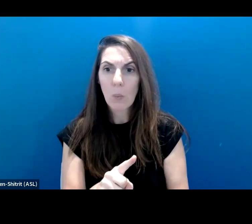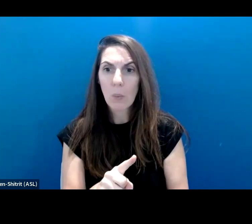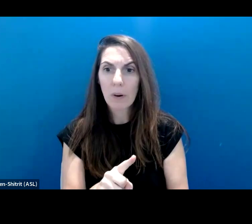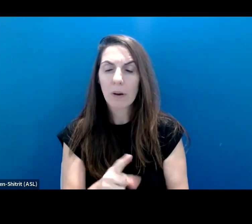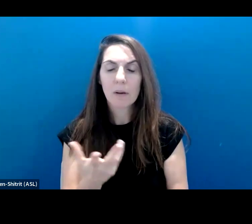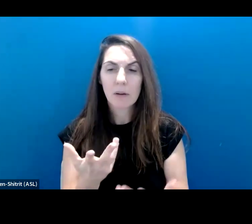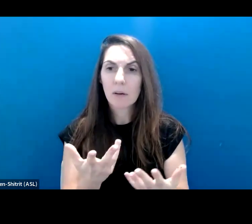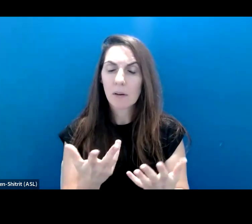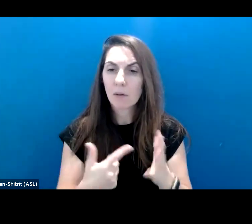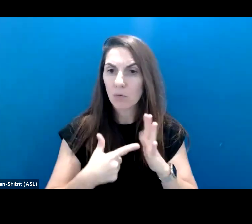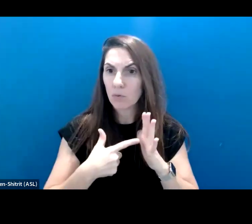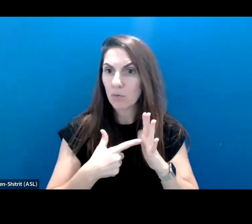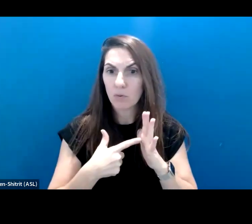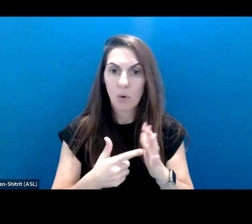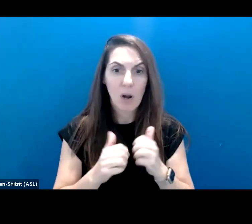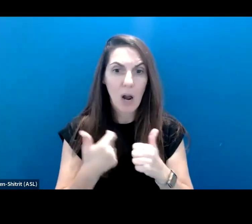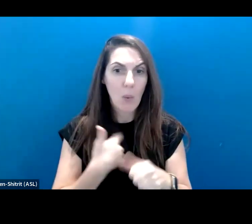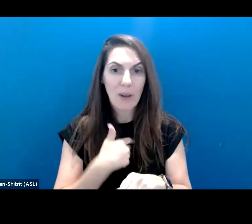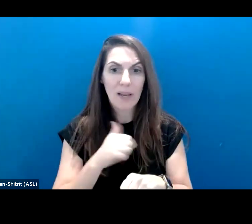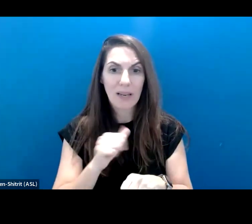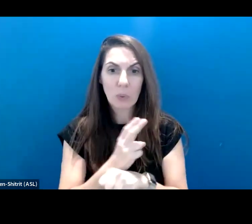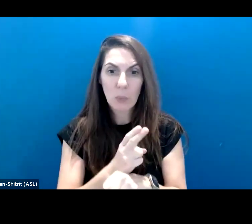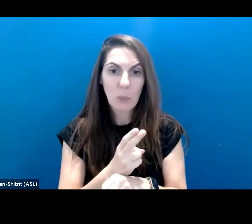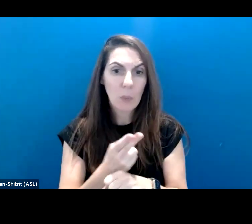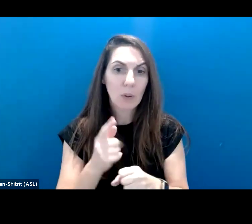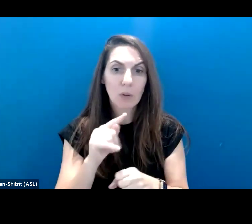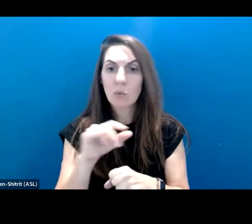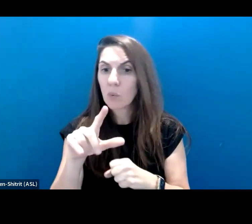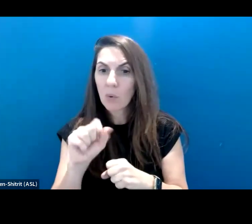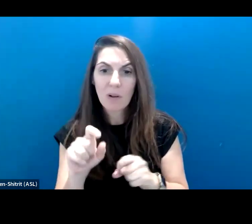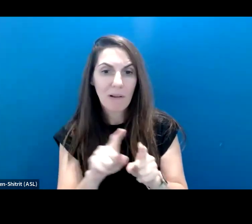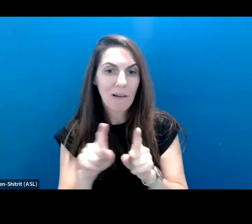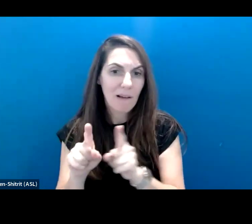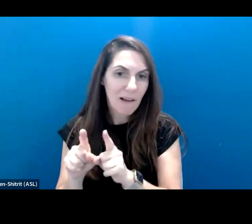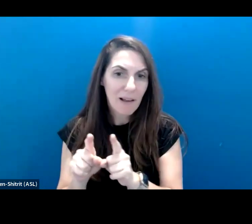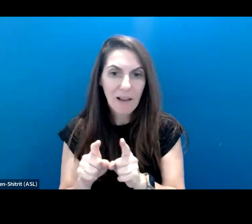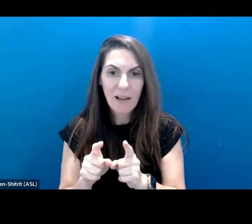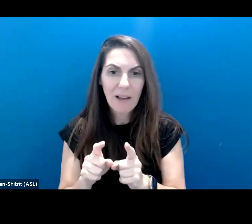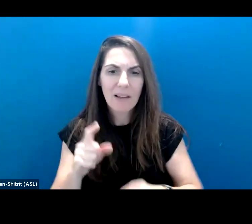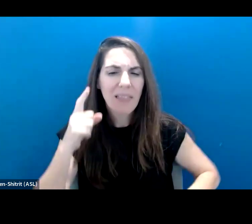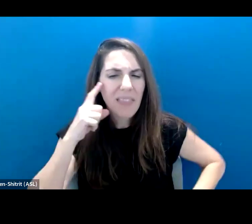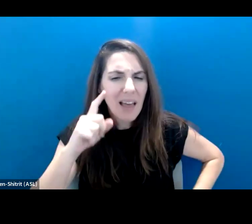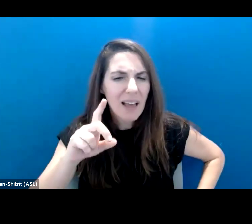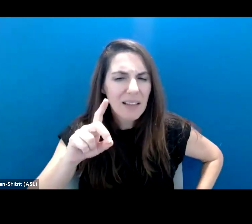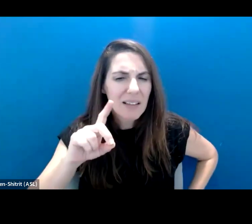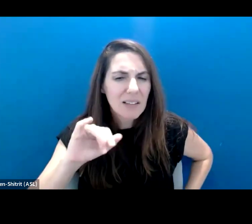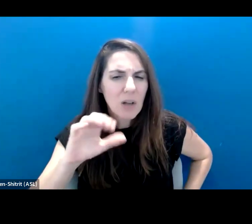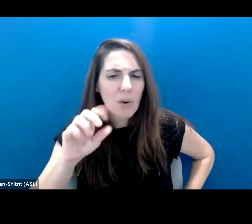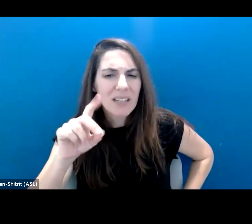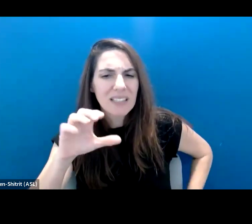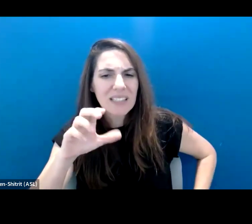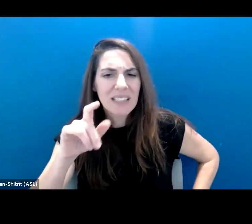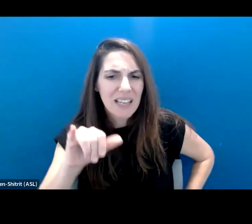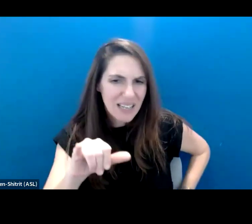exploring whether or how we could use a tool like IdeaScale or Crowdicity to allow for public comment and for